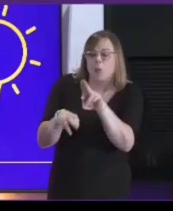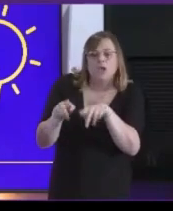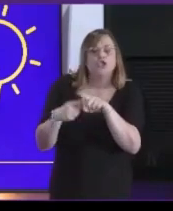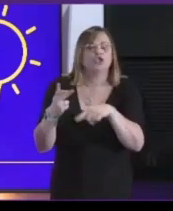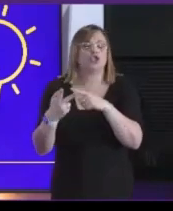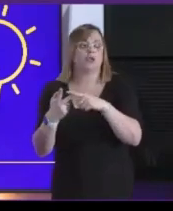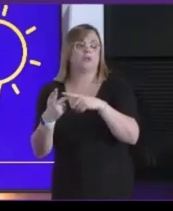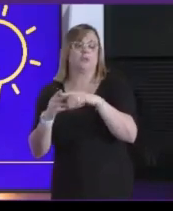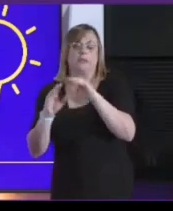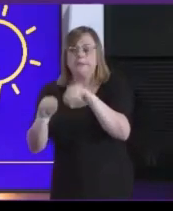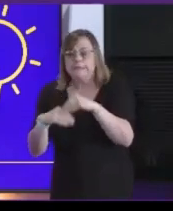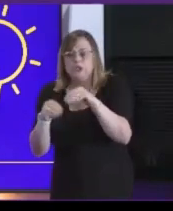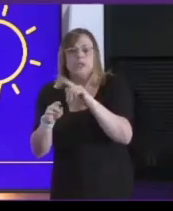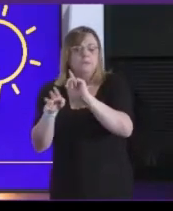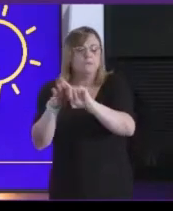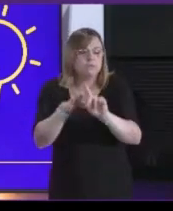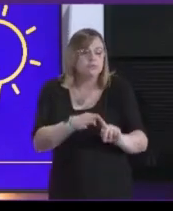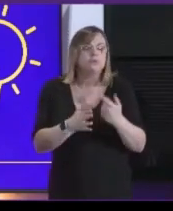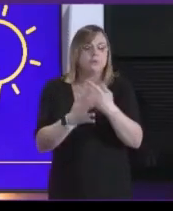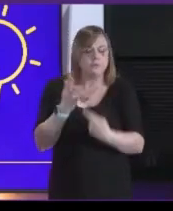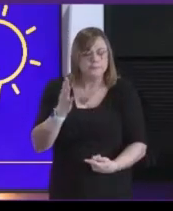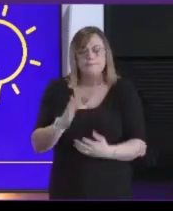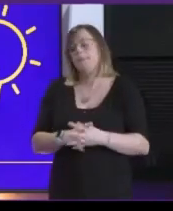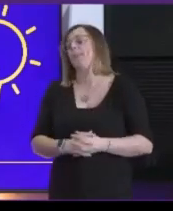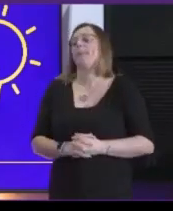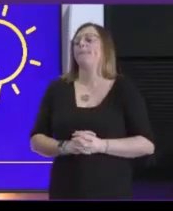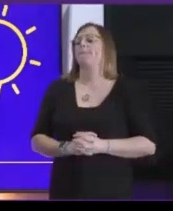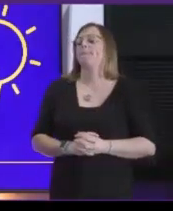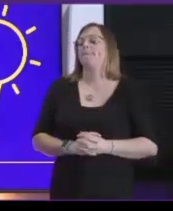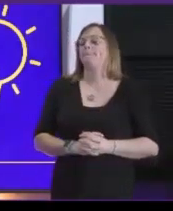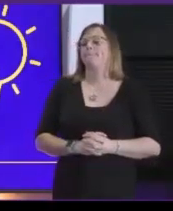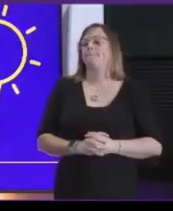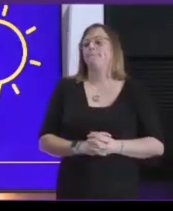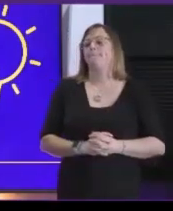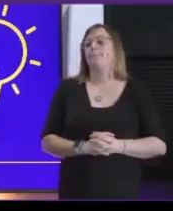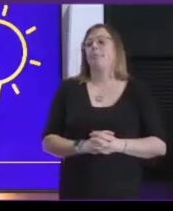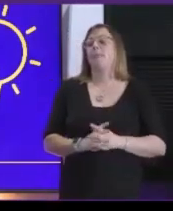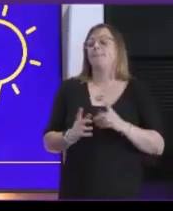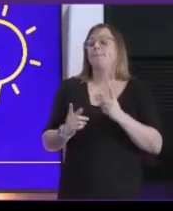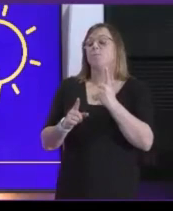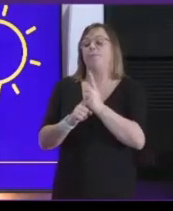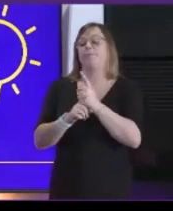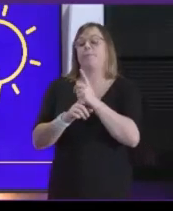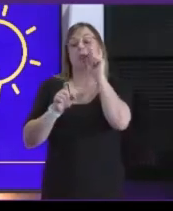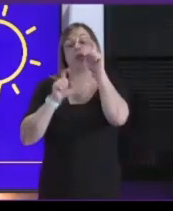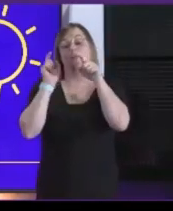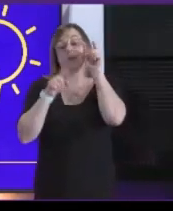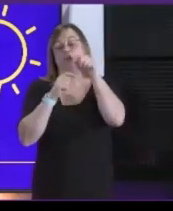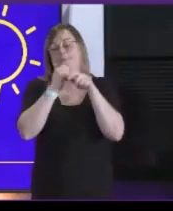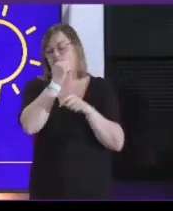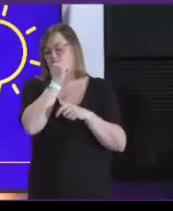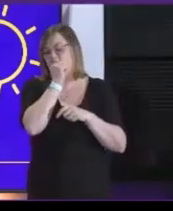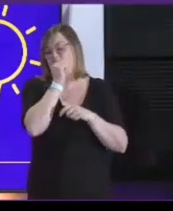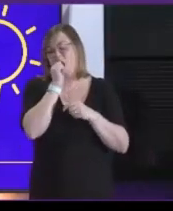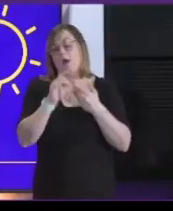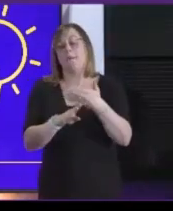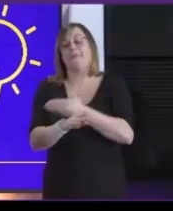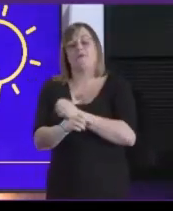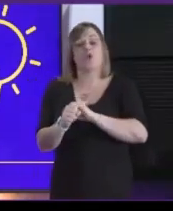evaluations, teaching, things like that. There was another thing that was brought up about innovation. Before